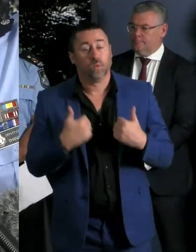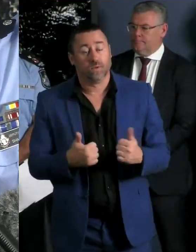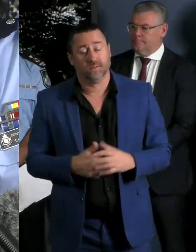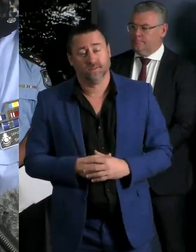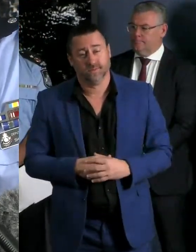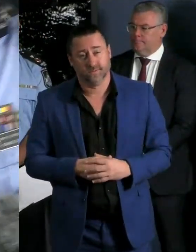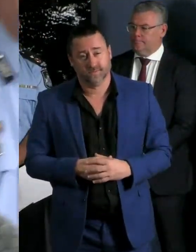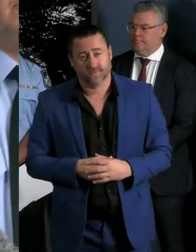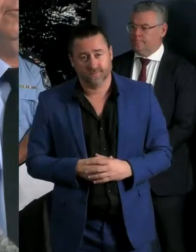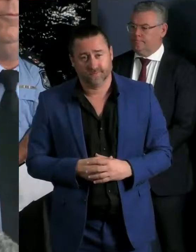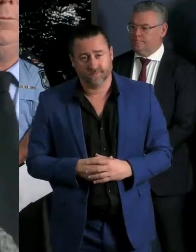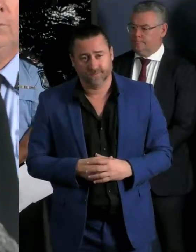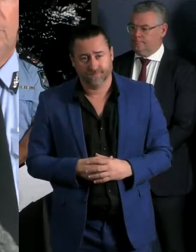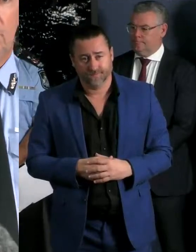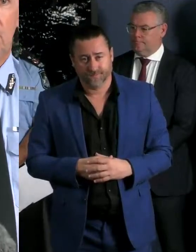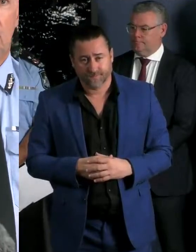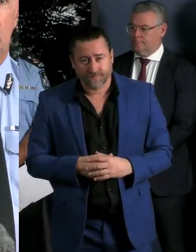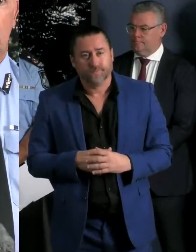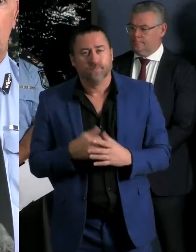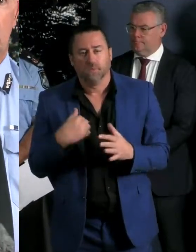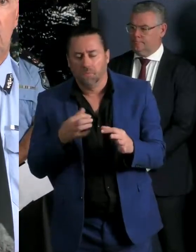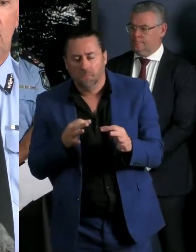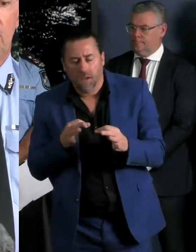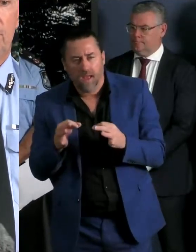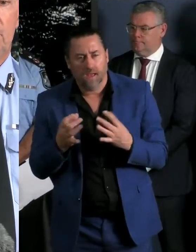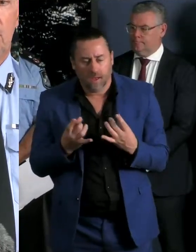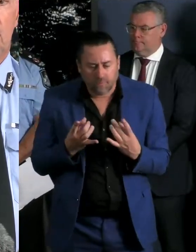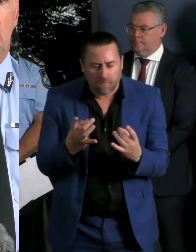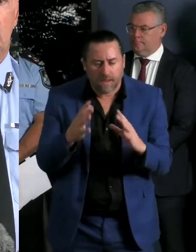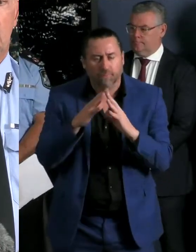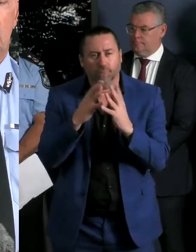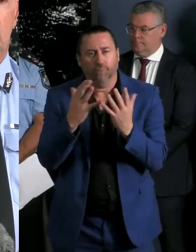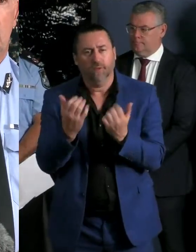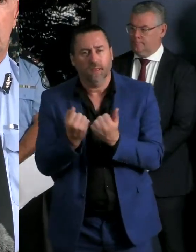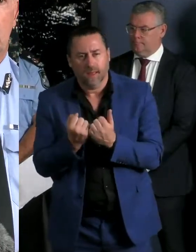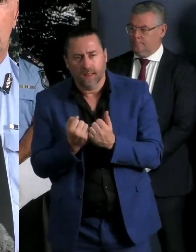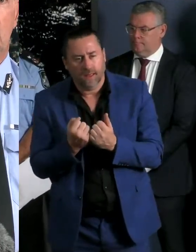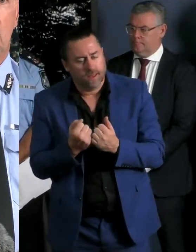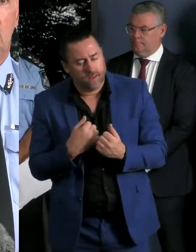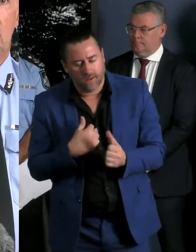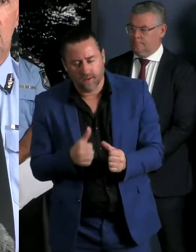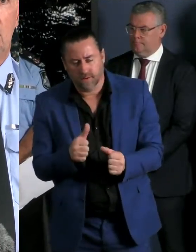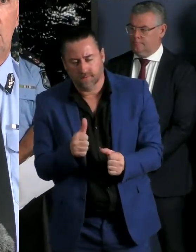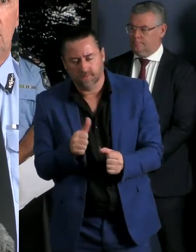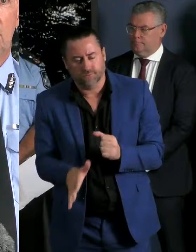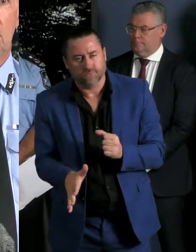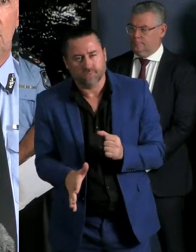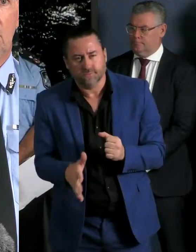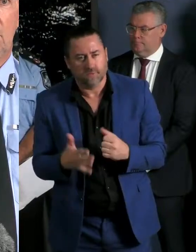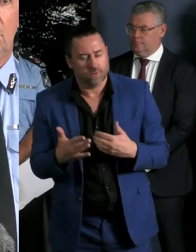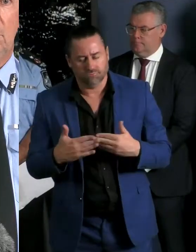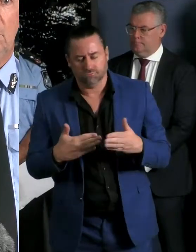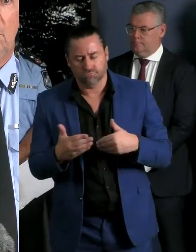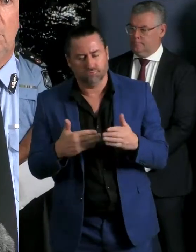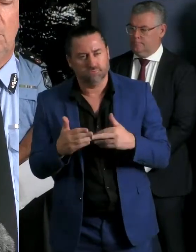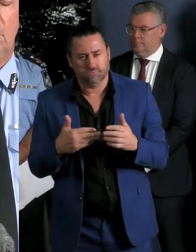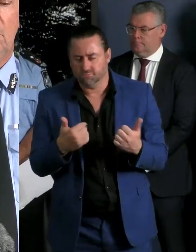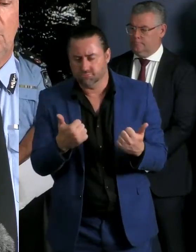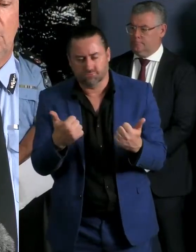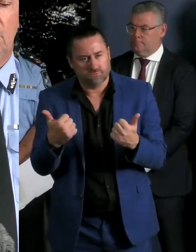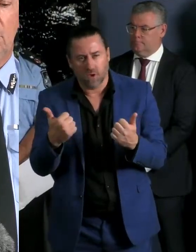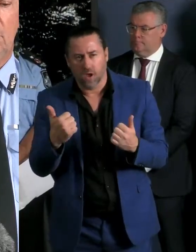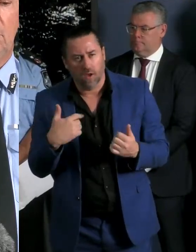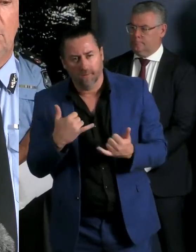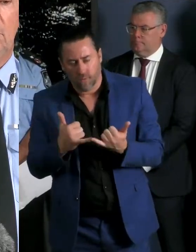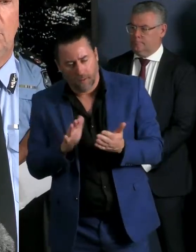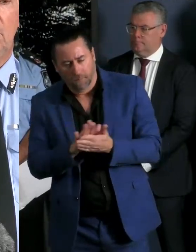everyone. In terms of planning and preparation, extraordinarily pleased with which has